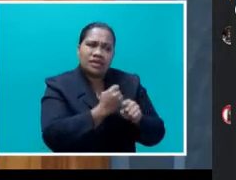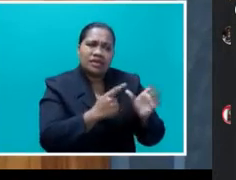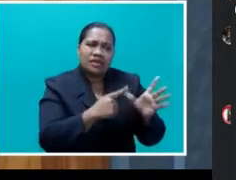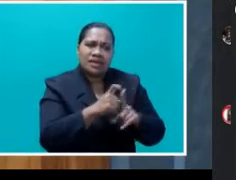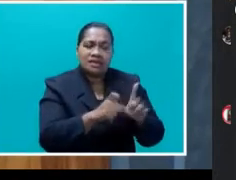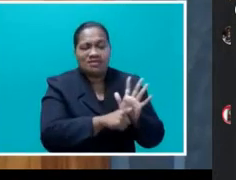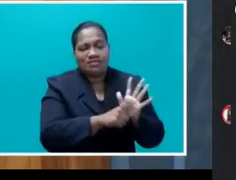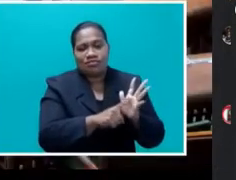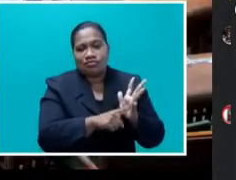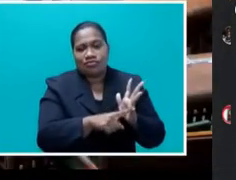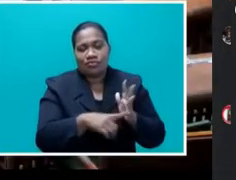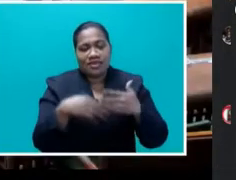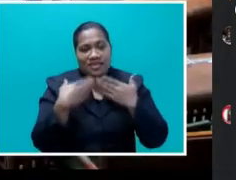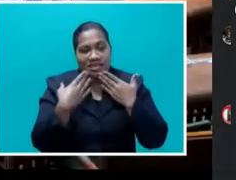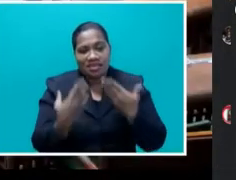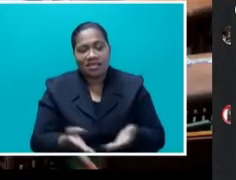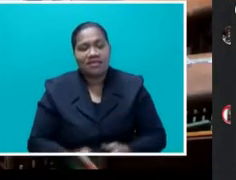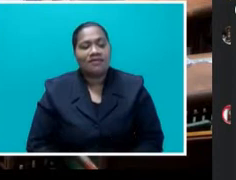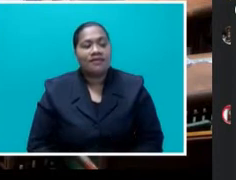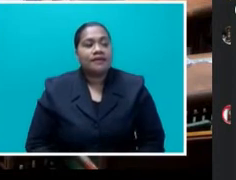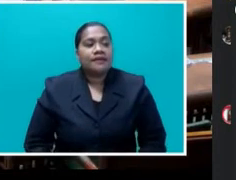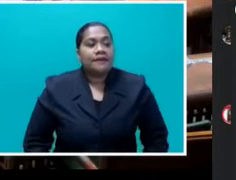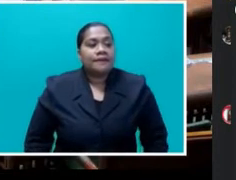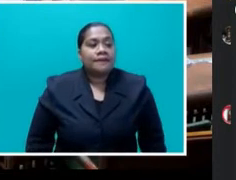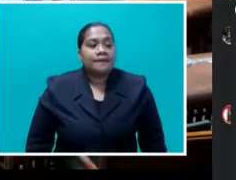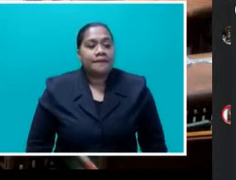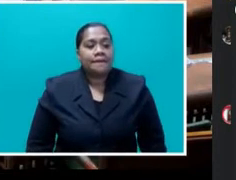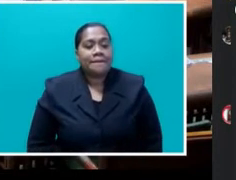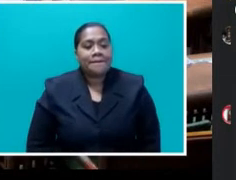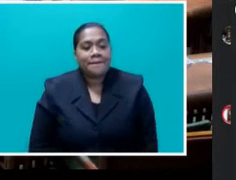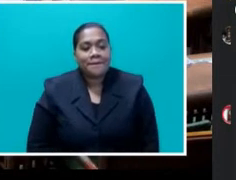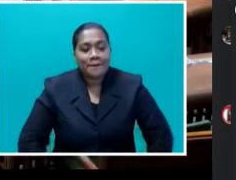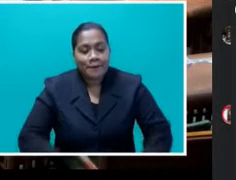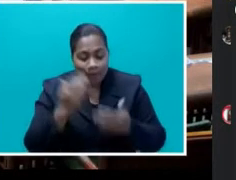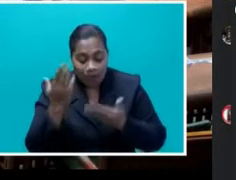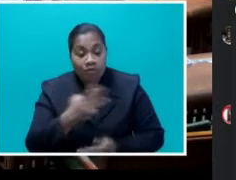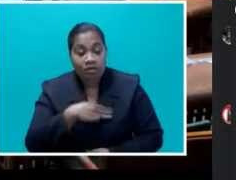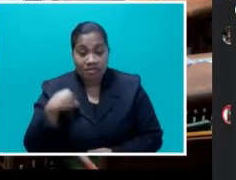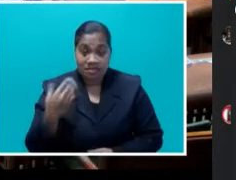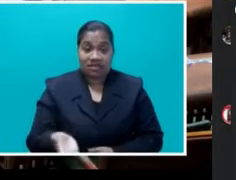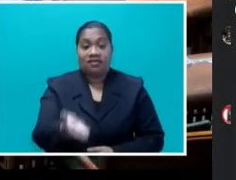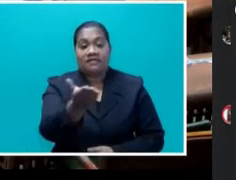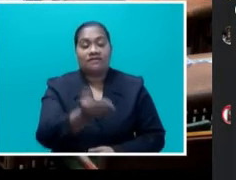you. What expertise do you have? Thank you. Honourable Minister, you have the floor.